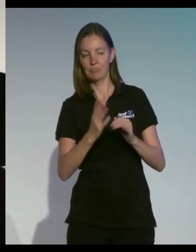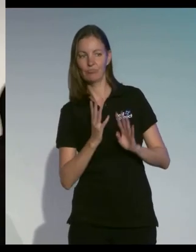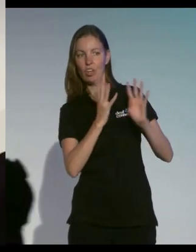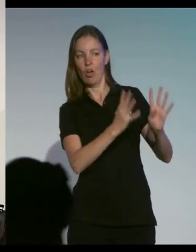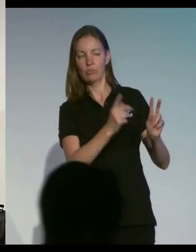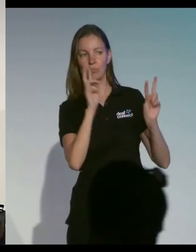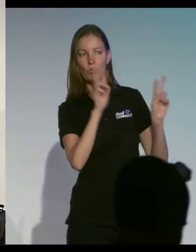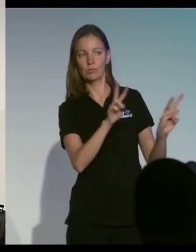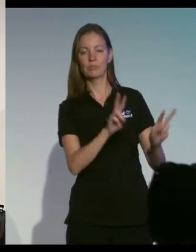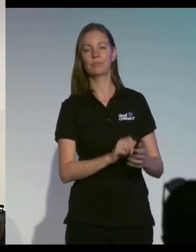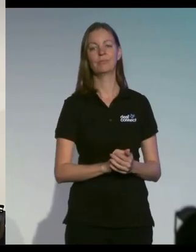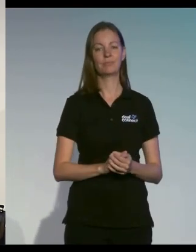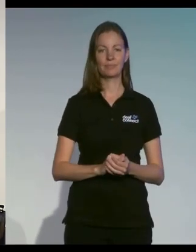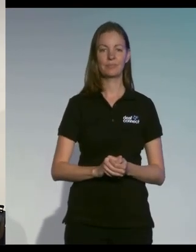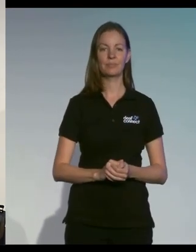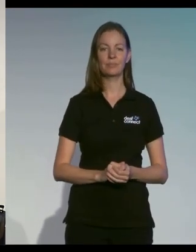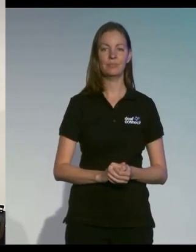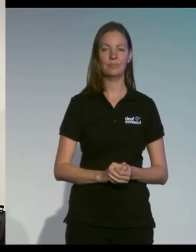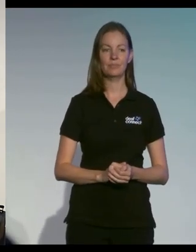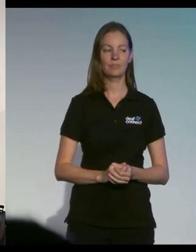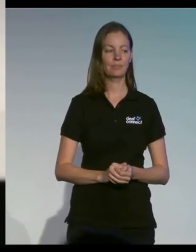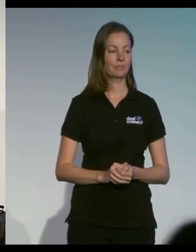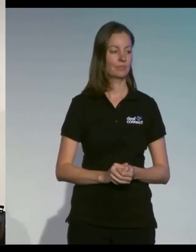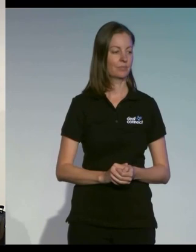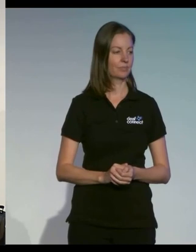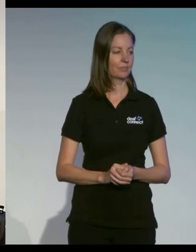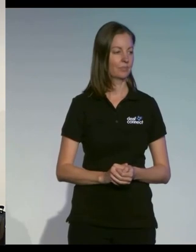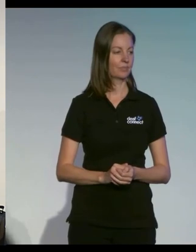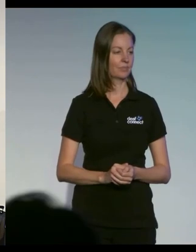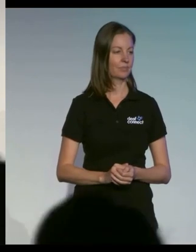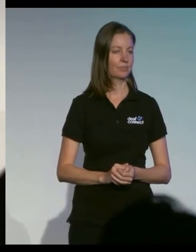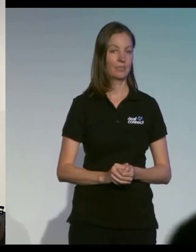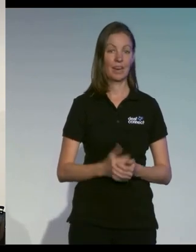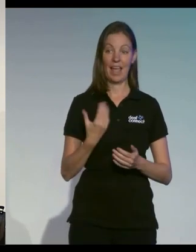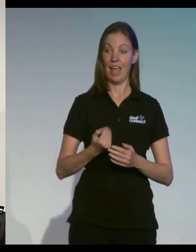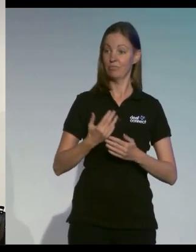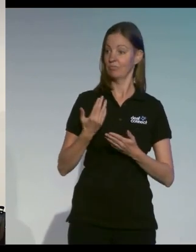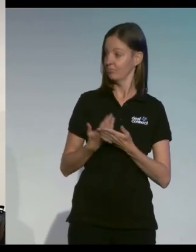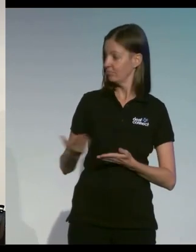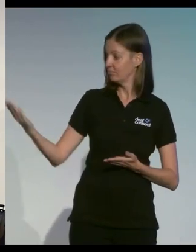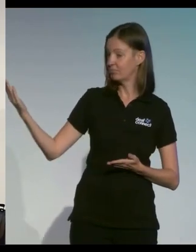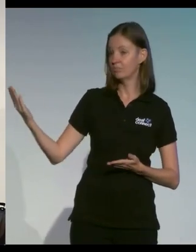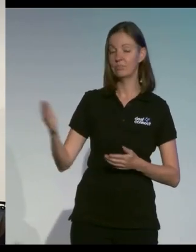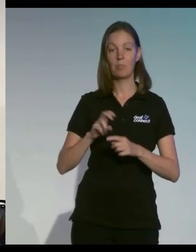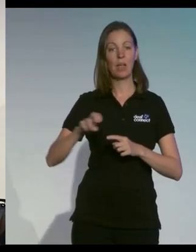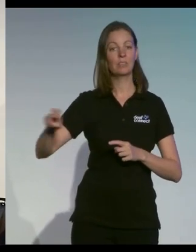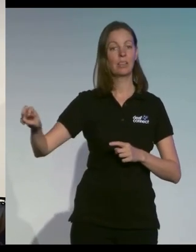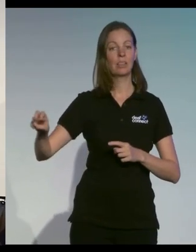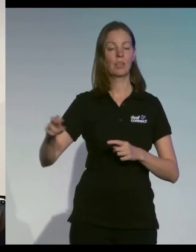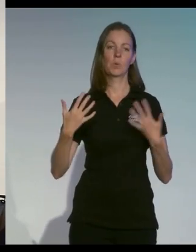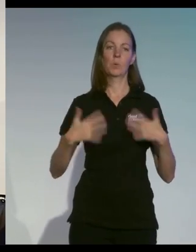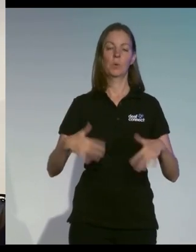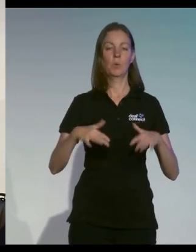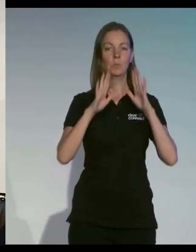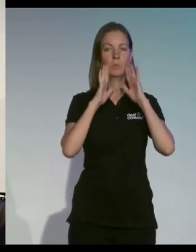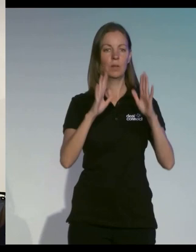proceedings. Okay, here we have a panel of incredible individuals to talk to you about the